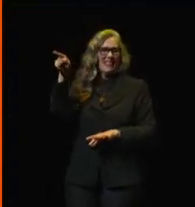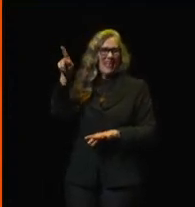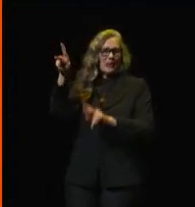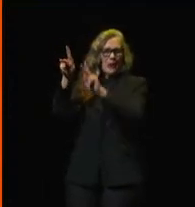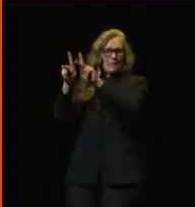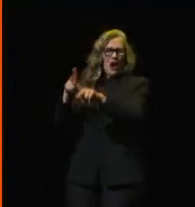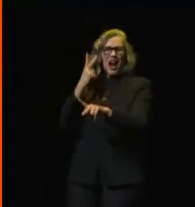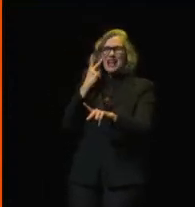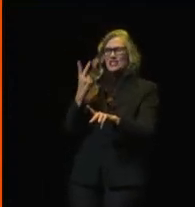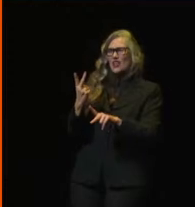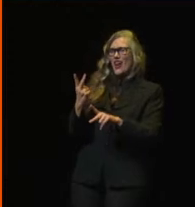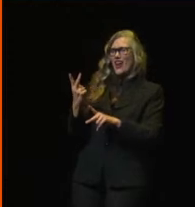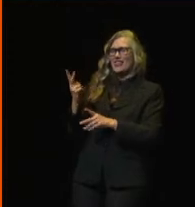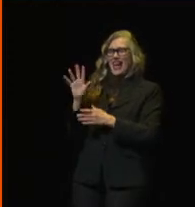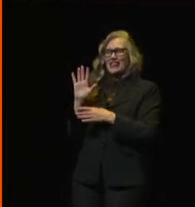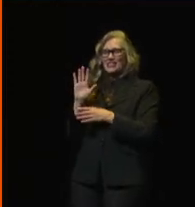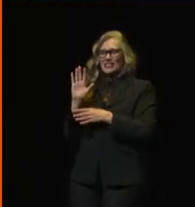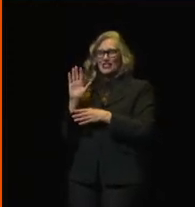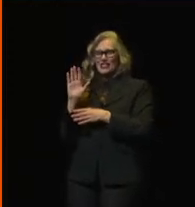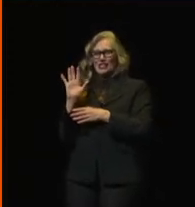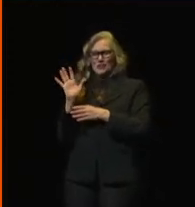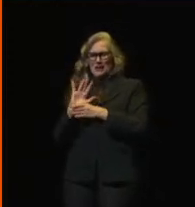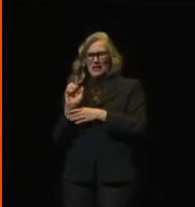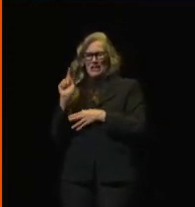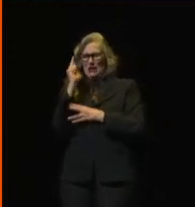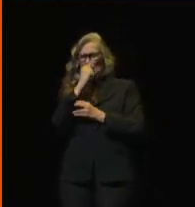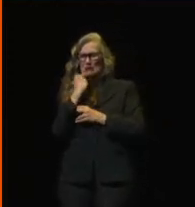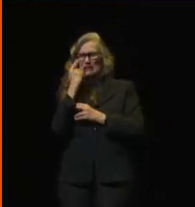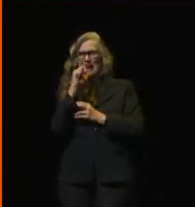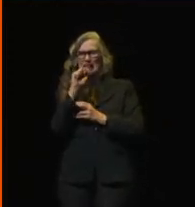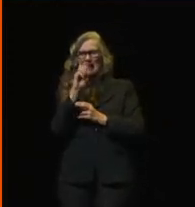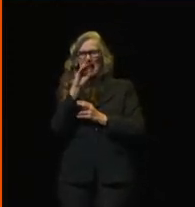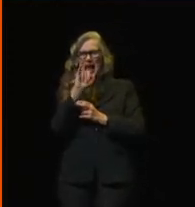thinking, Jeff Flake looks like Abby Hoffman now.